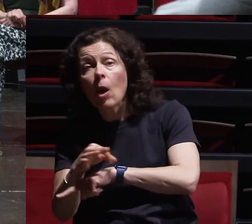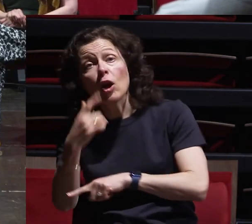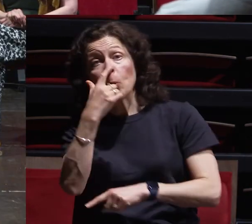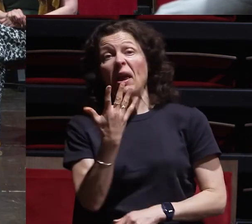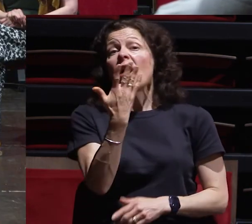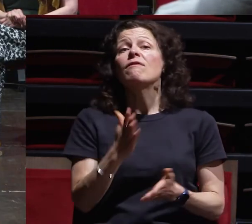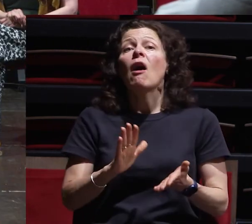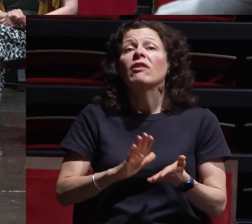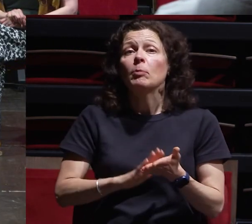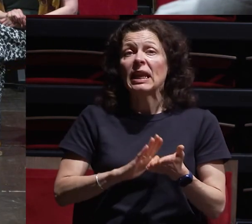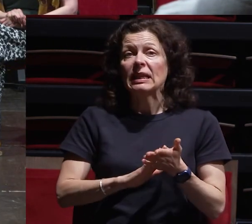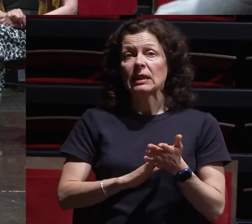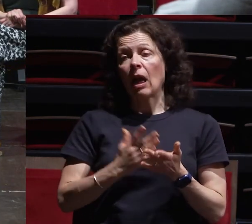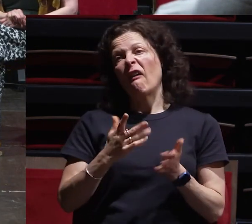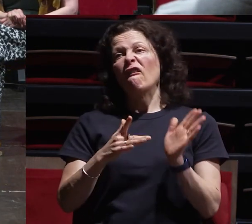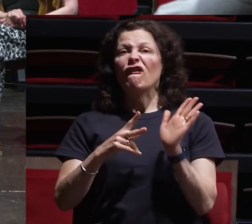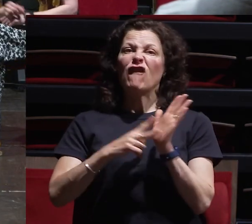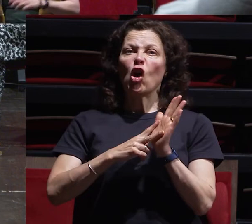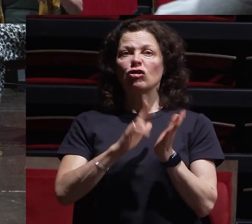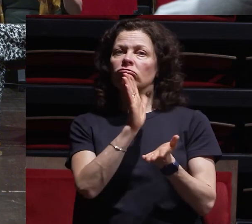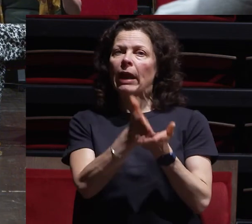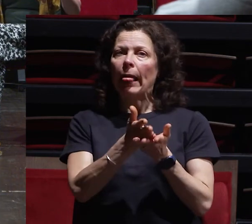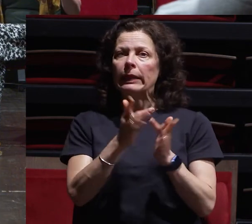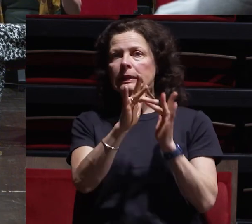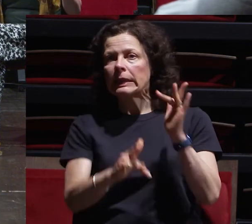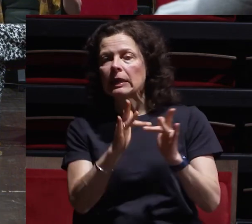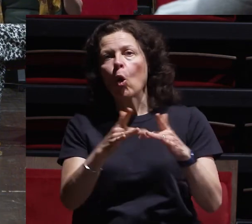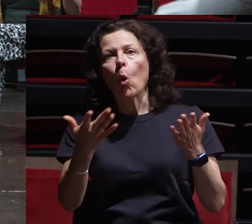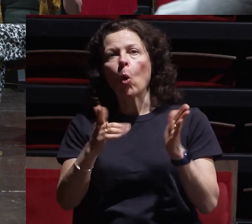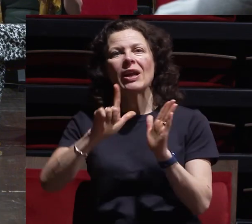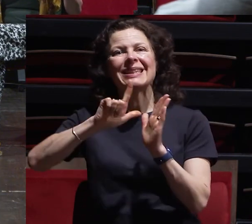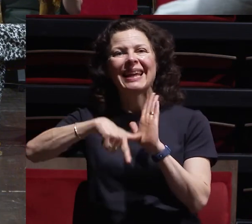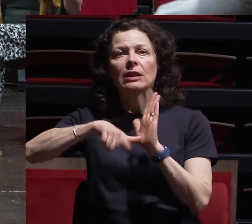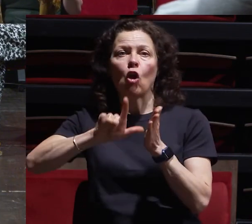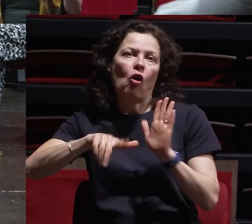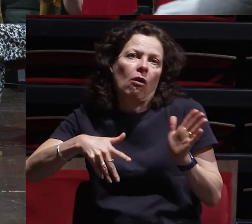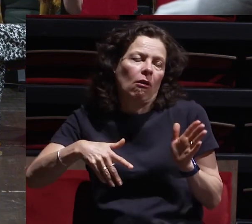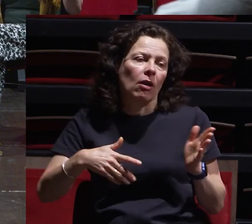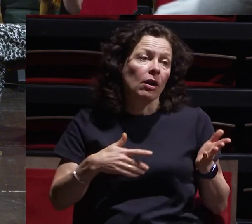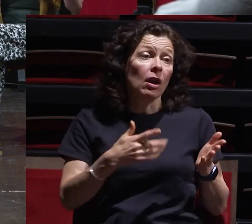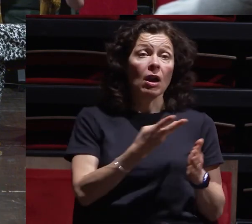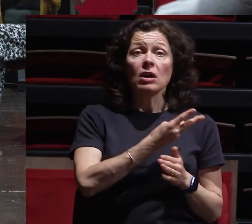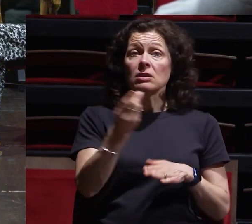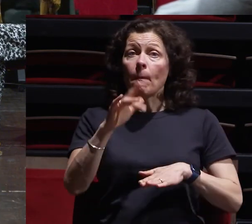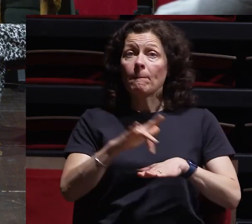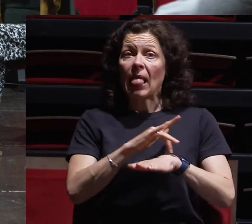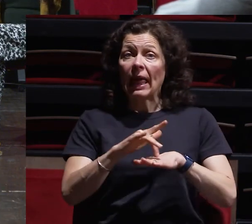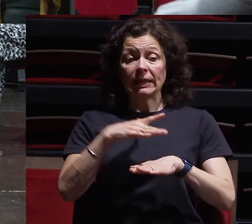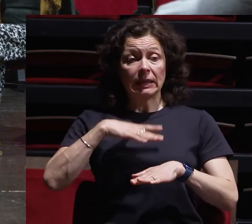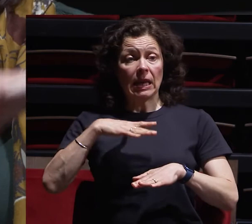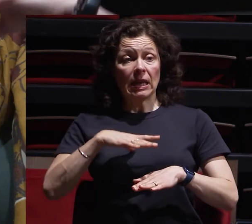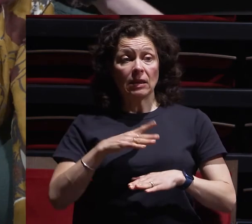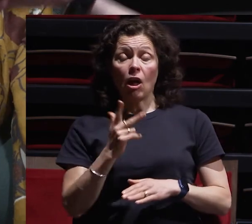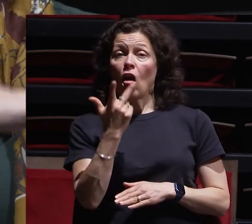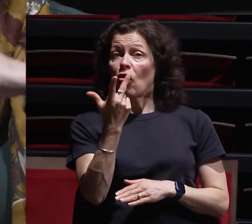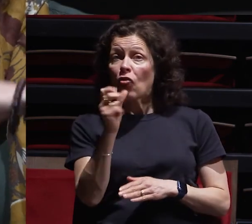It could be 5 minutes in Exactly. virtual reality, or it could be on TikTok, or it could be... Some plays deserve, you know, what they